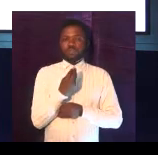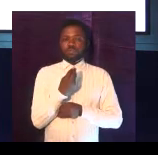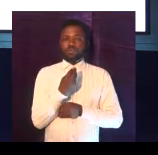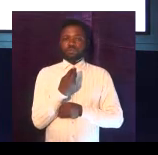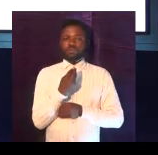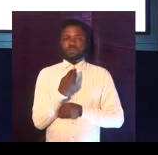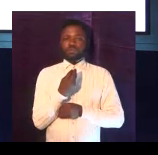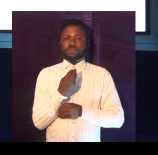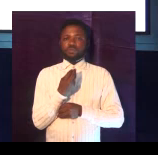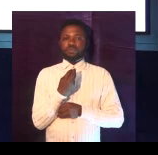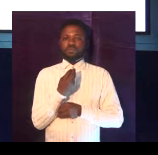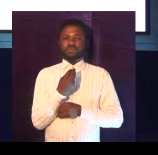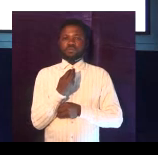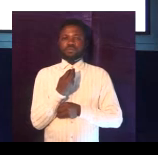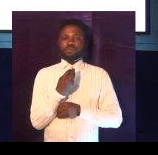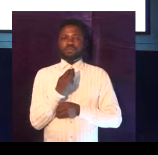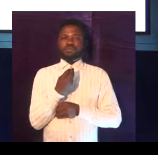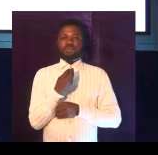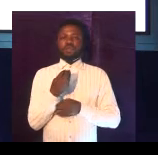Beautiful.